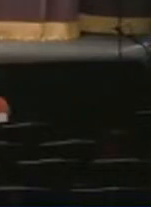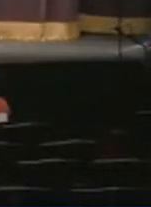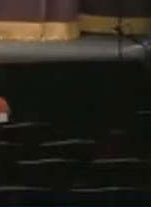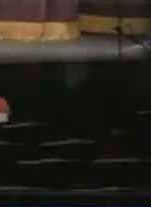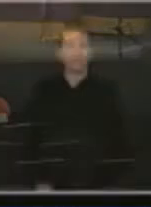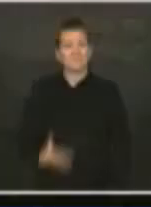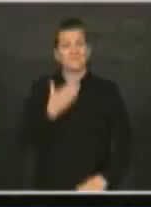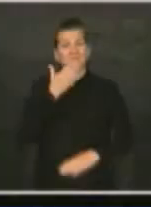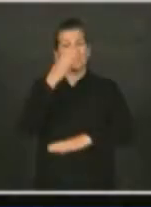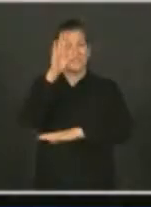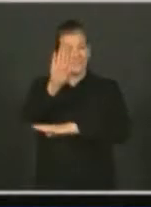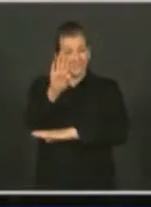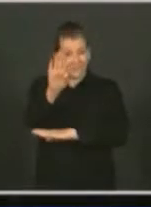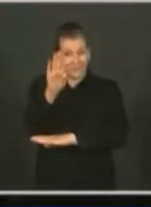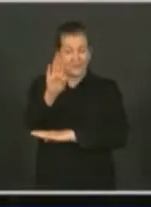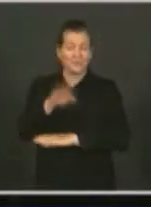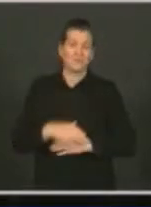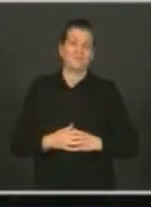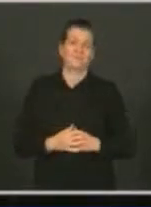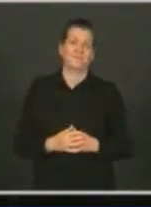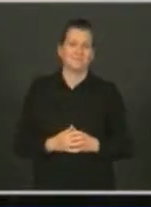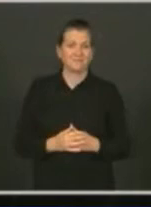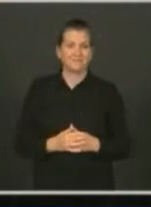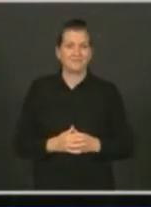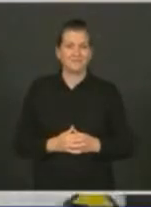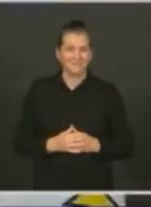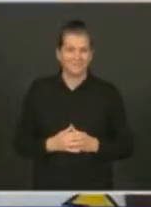Good afternoon. Sorry to keep you.